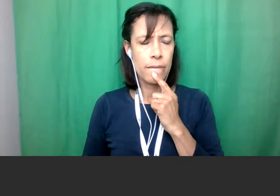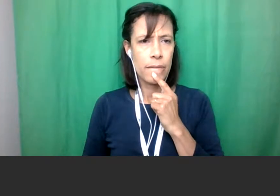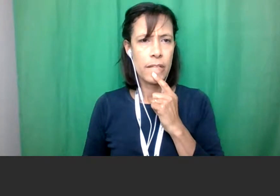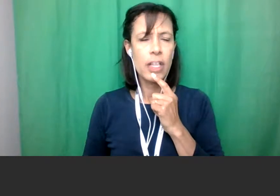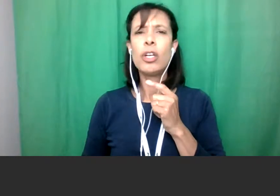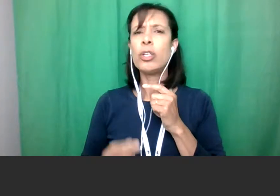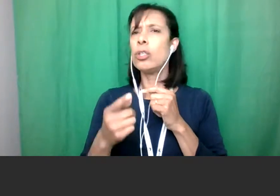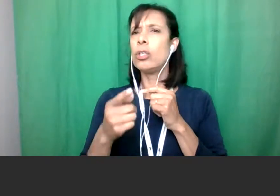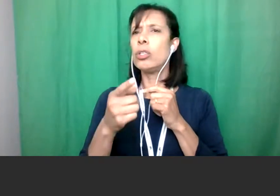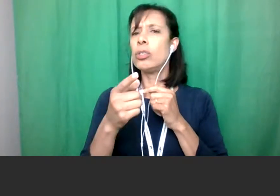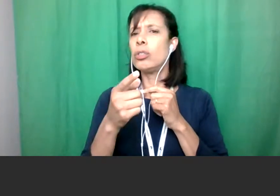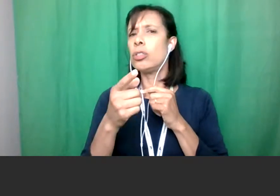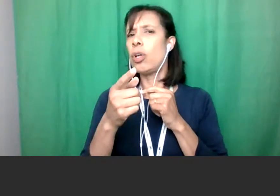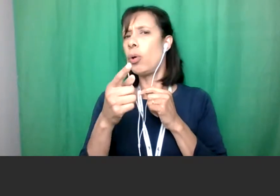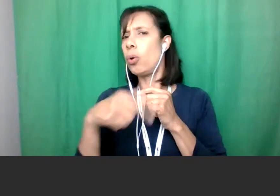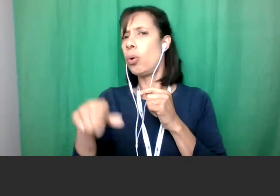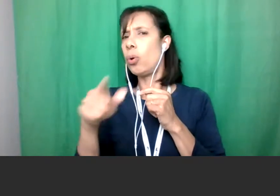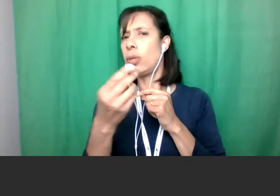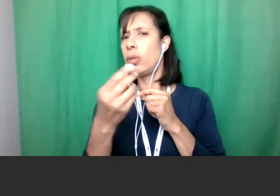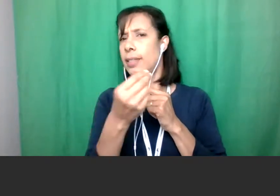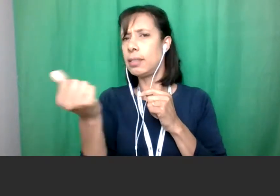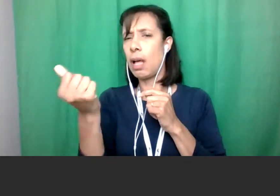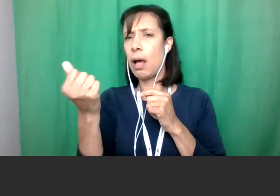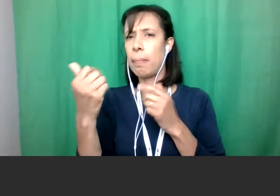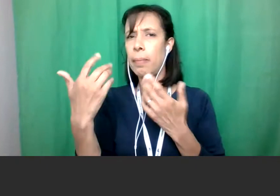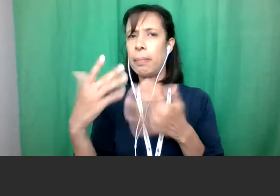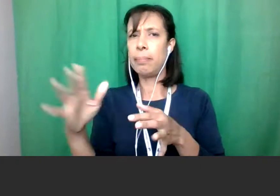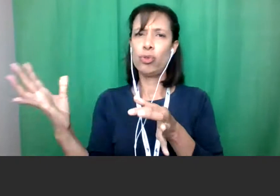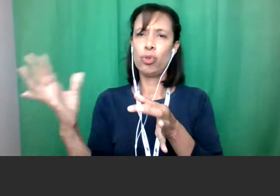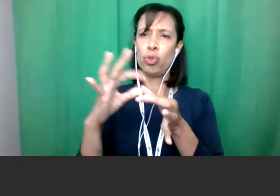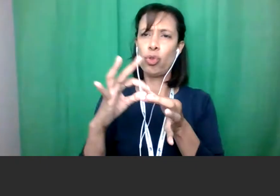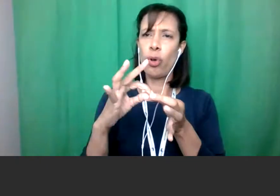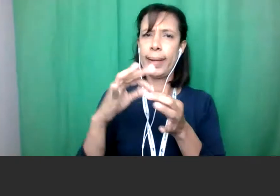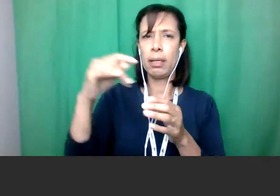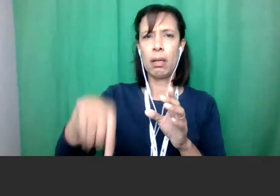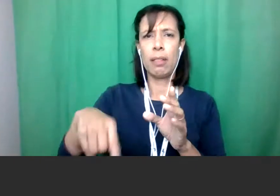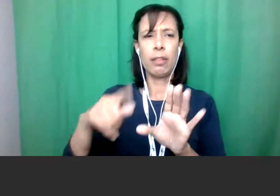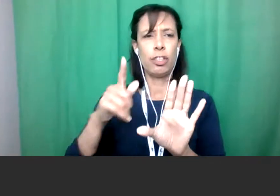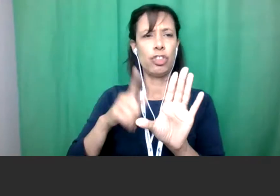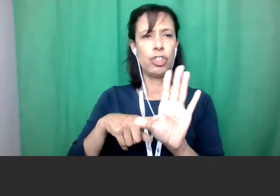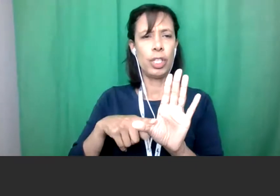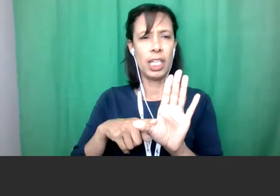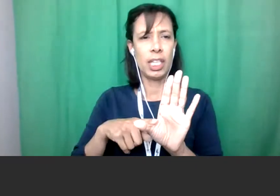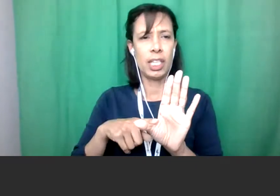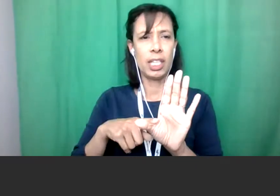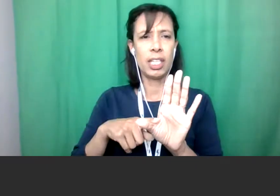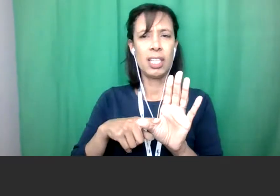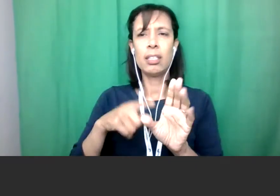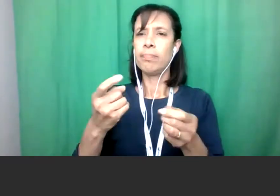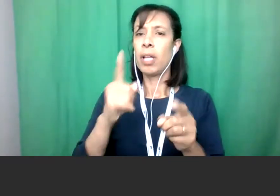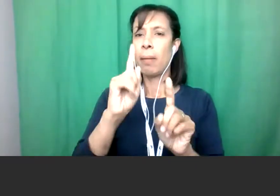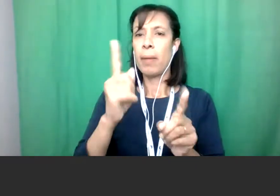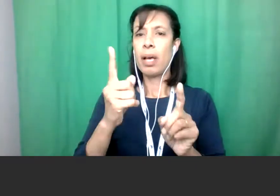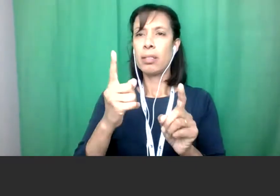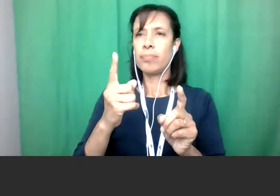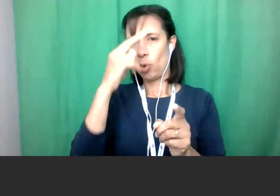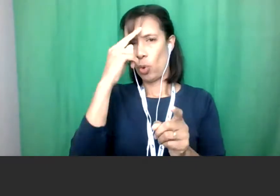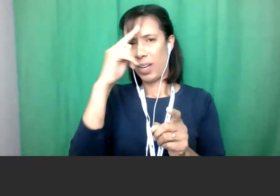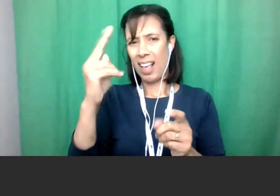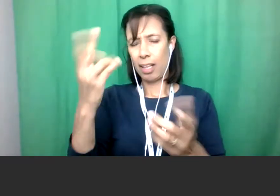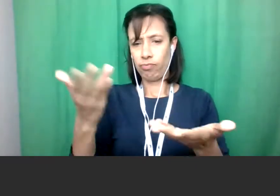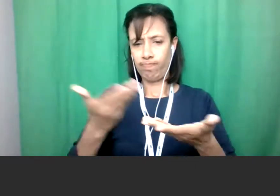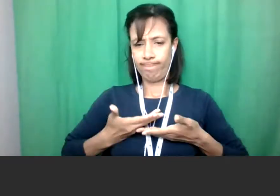this year. So very warm welcome to all of you on the top up. Because we get your names quite late, we're just